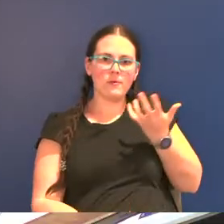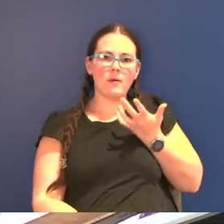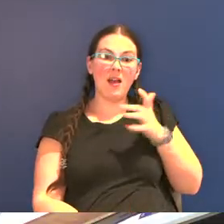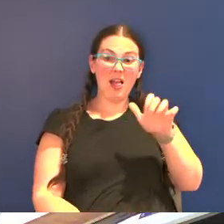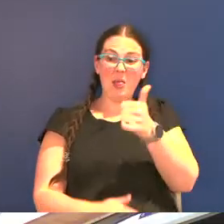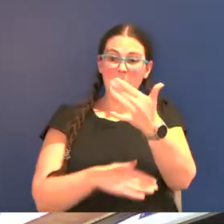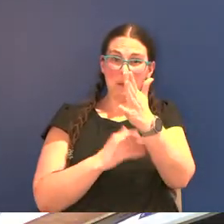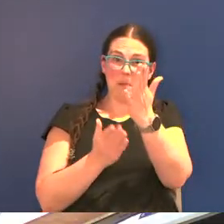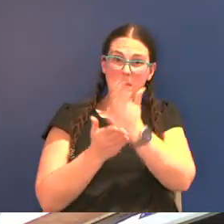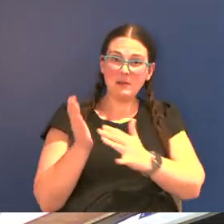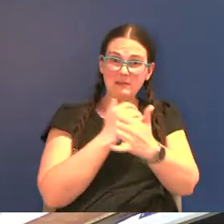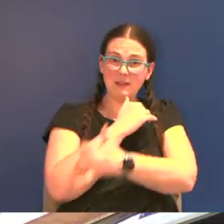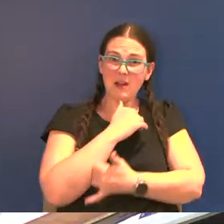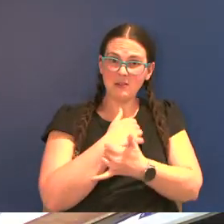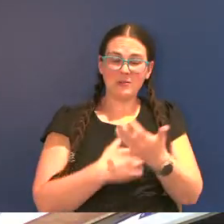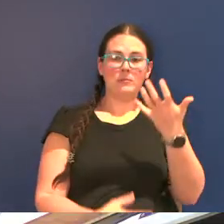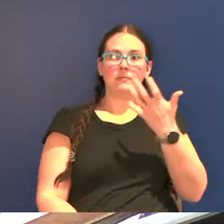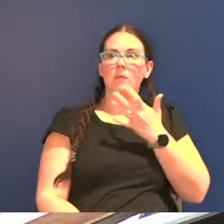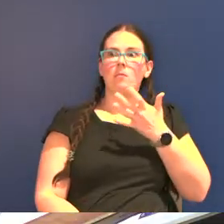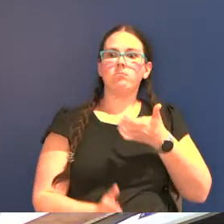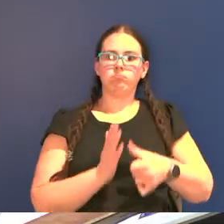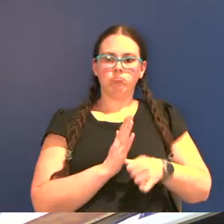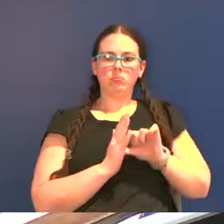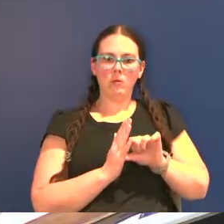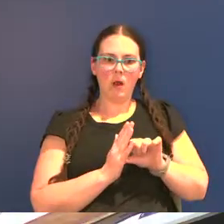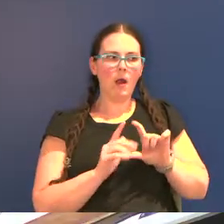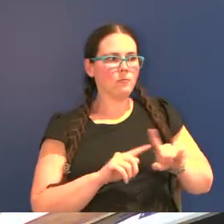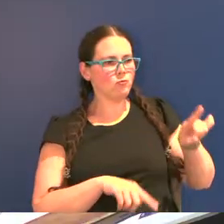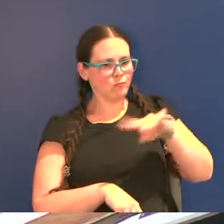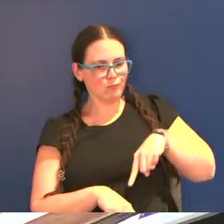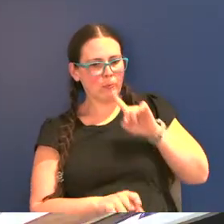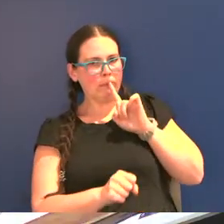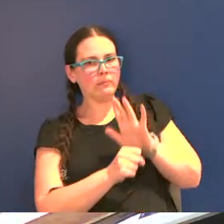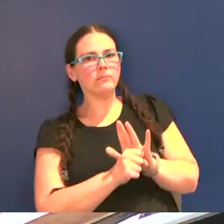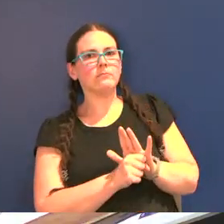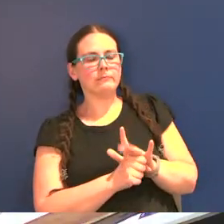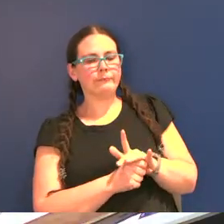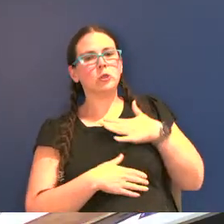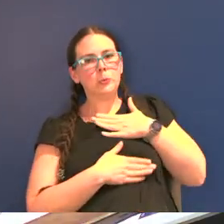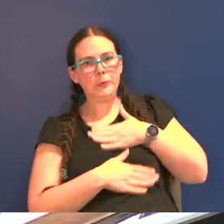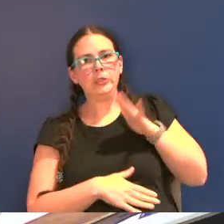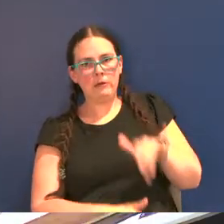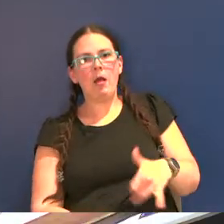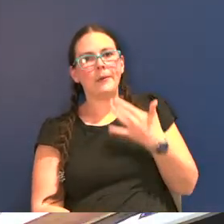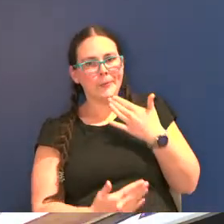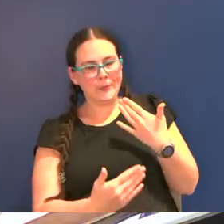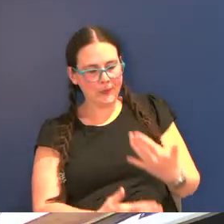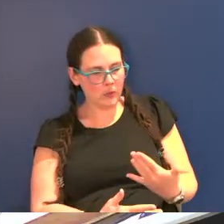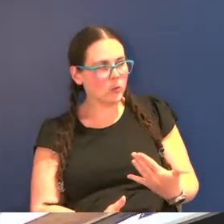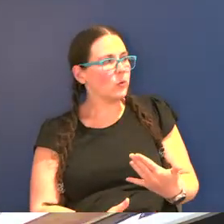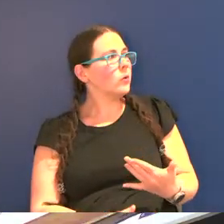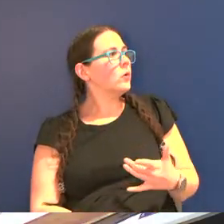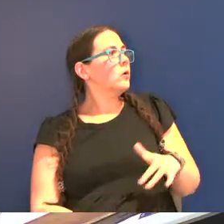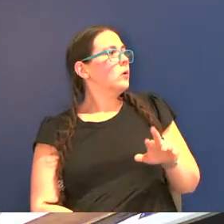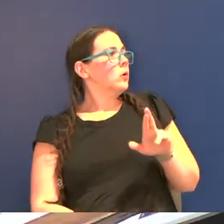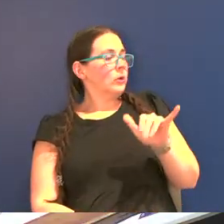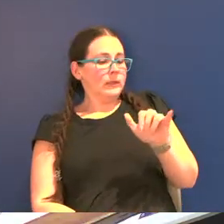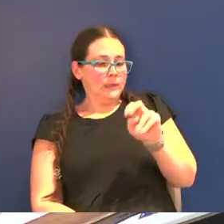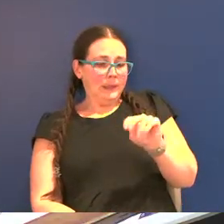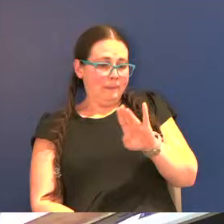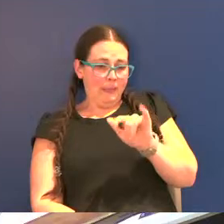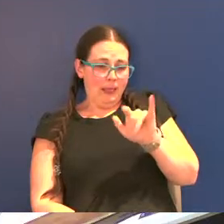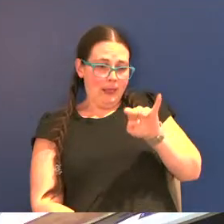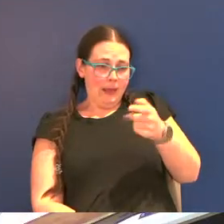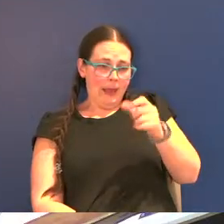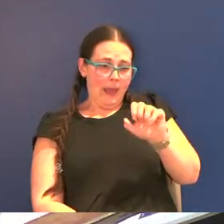this, they're amazed, and it is because of your commitment to our kids, and we do appreciate that. And Ryan Dillingham does a great job bringing